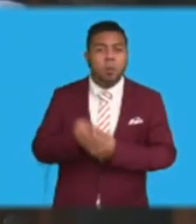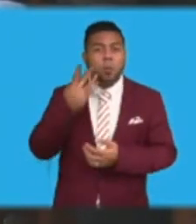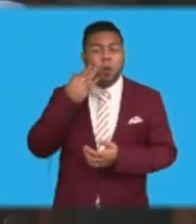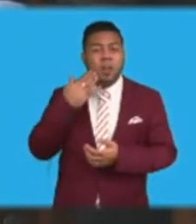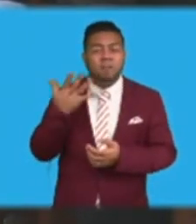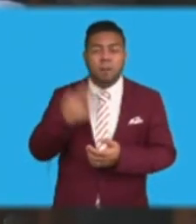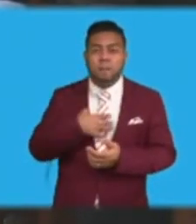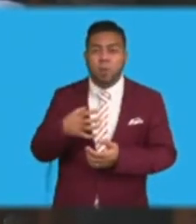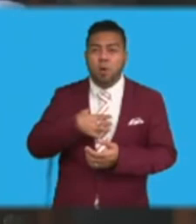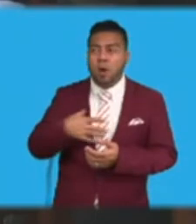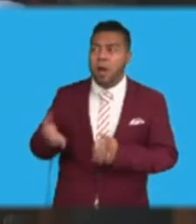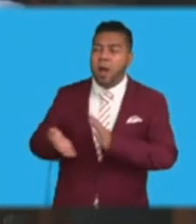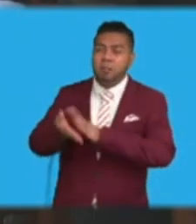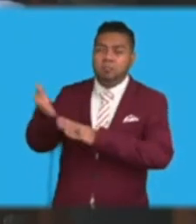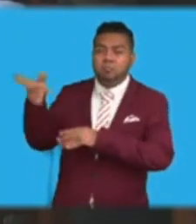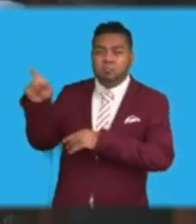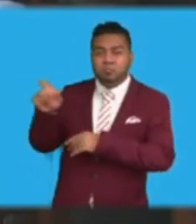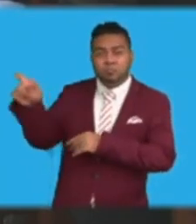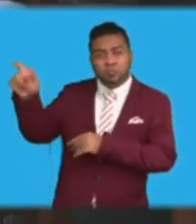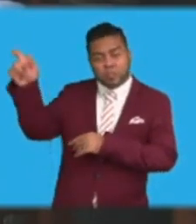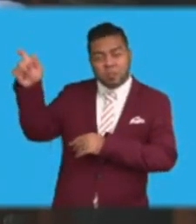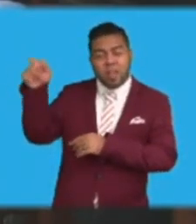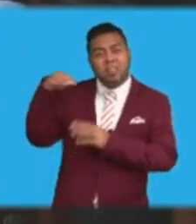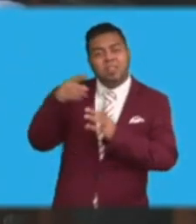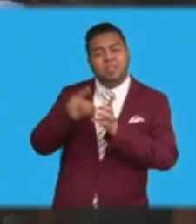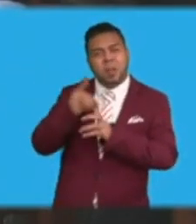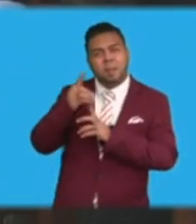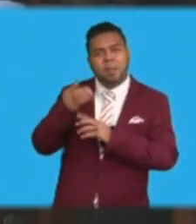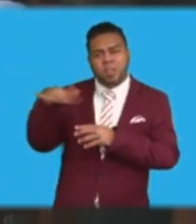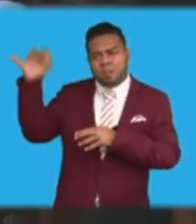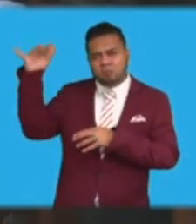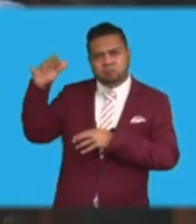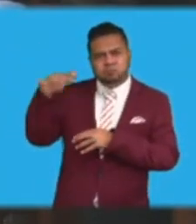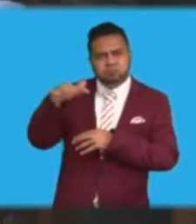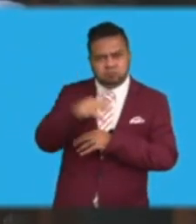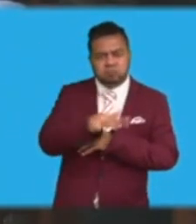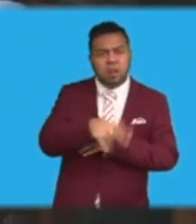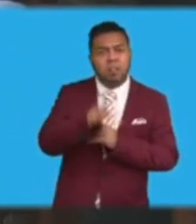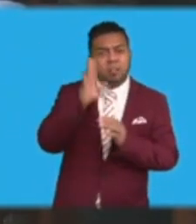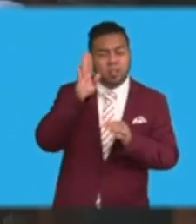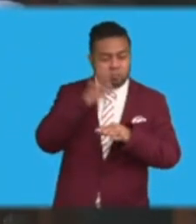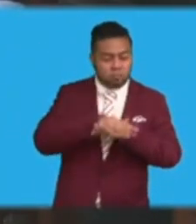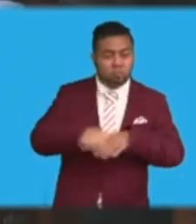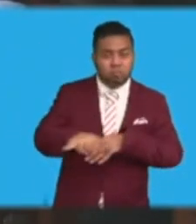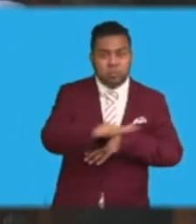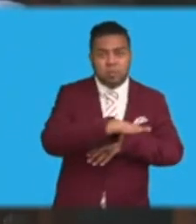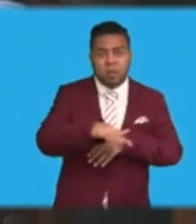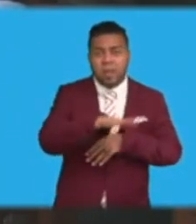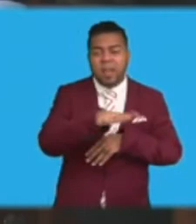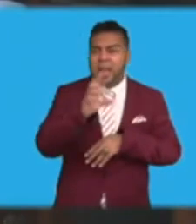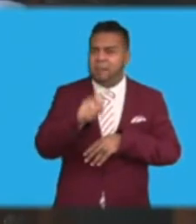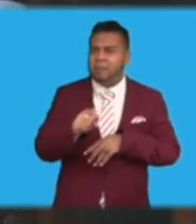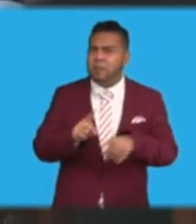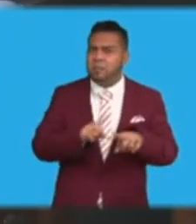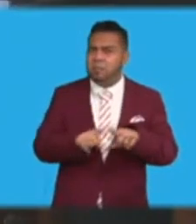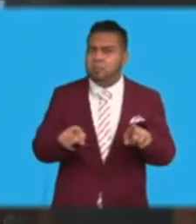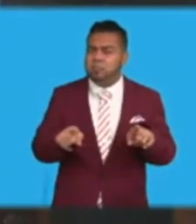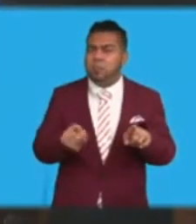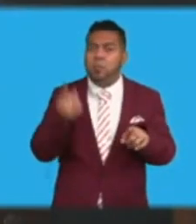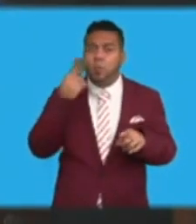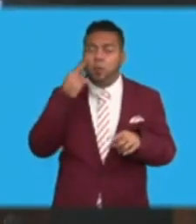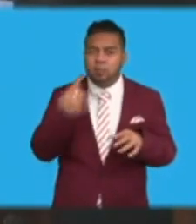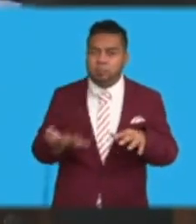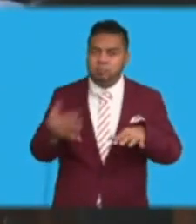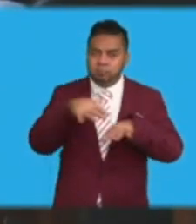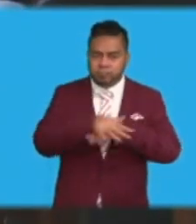upstream than usual, and as it flows downstream to the adjacent low-lying areas, there is a burst and water gets into the land.